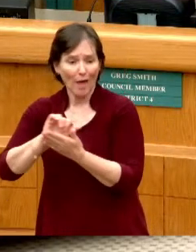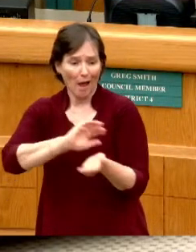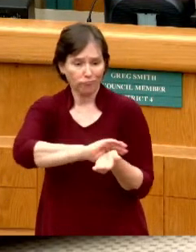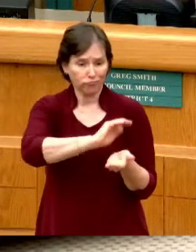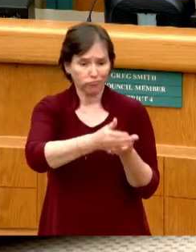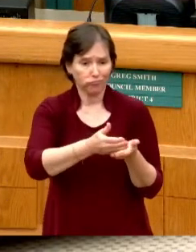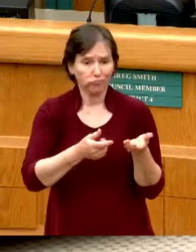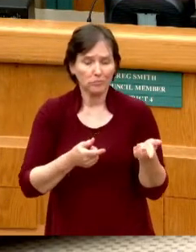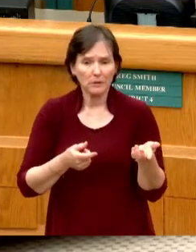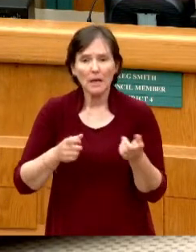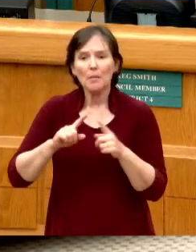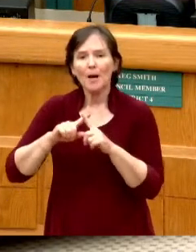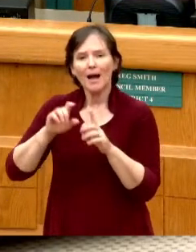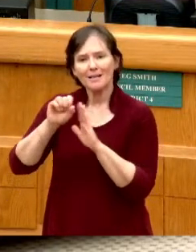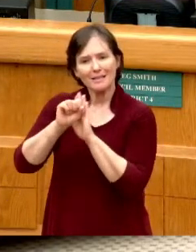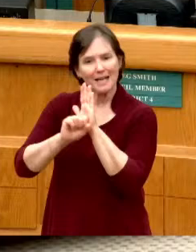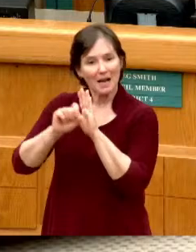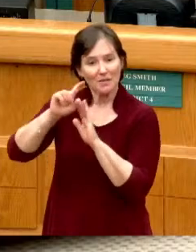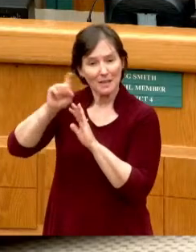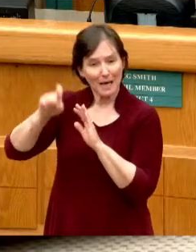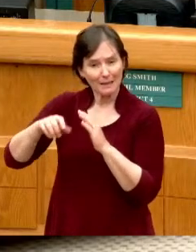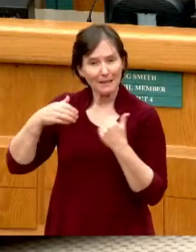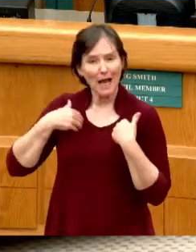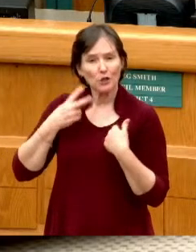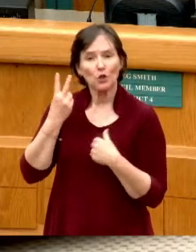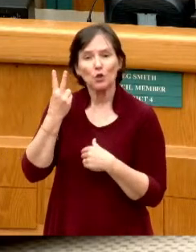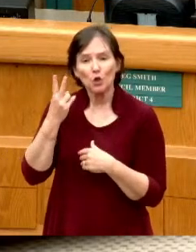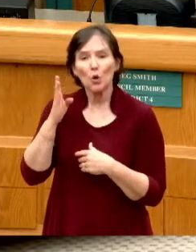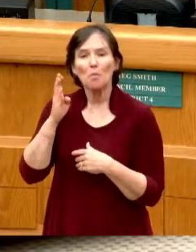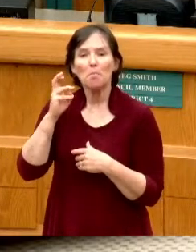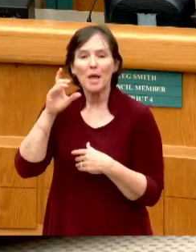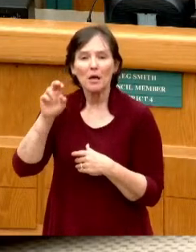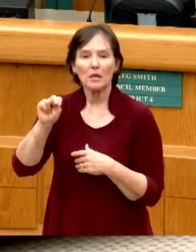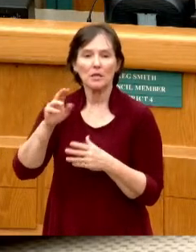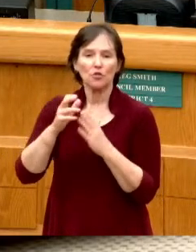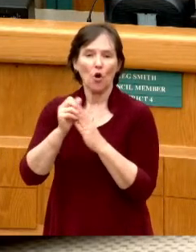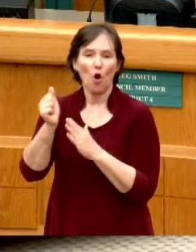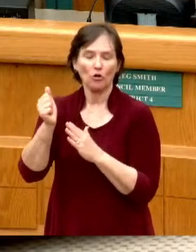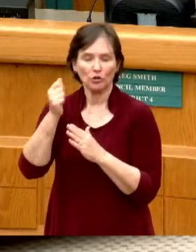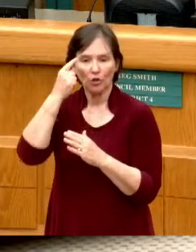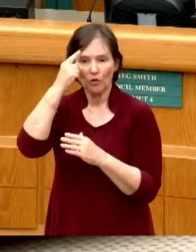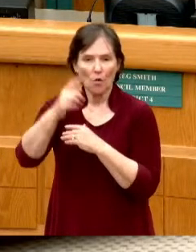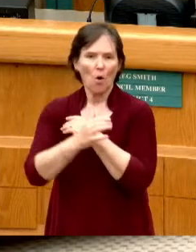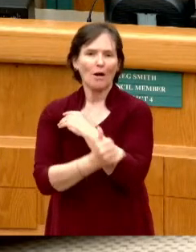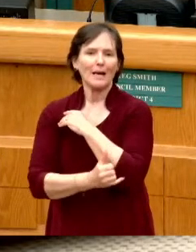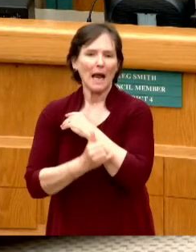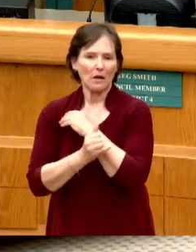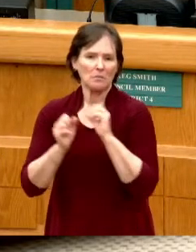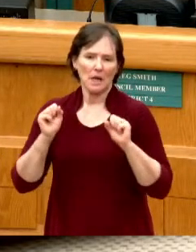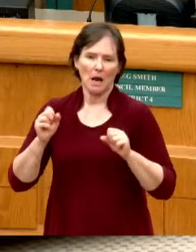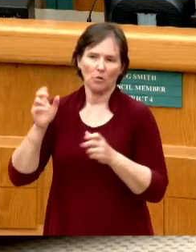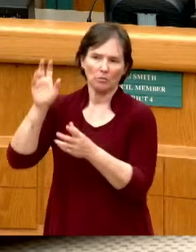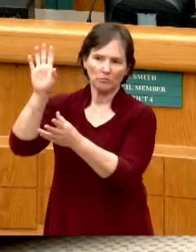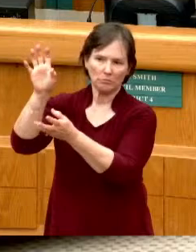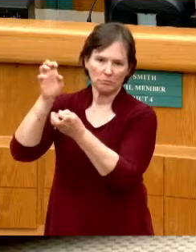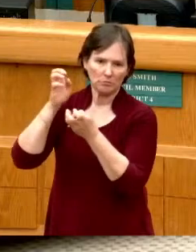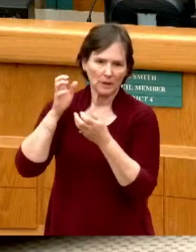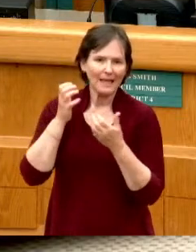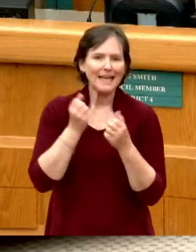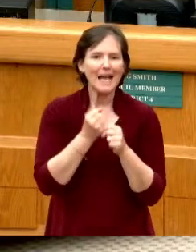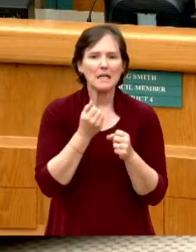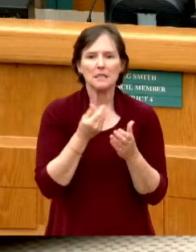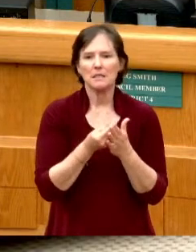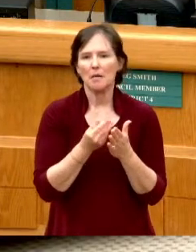$2 billion that are extra for counties to be able to be utilized. So just this afternoon, I was visiting